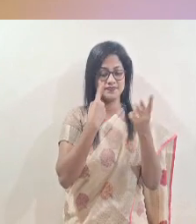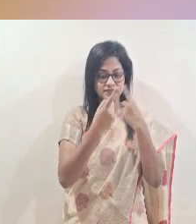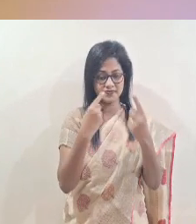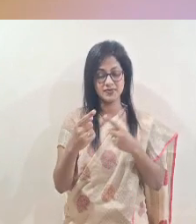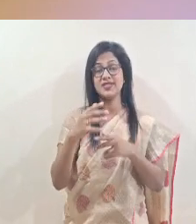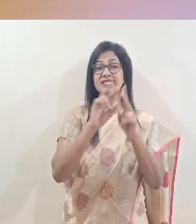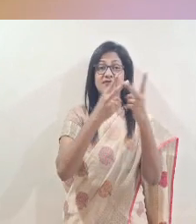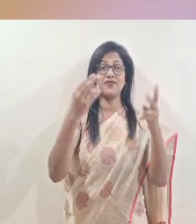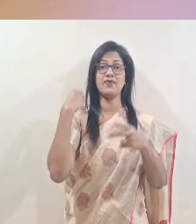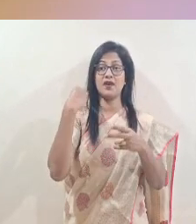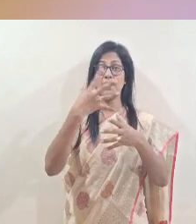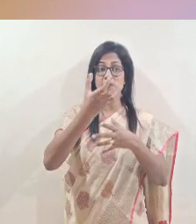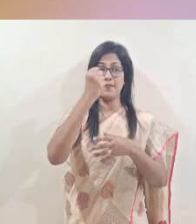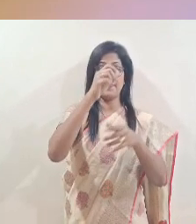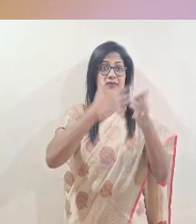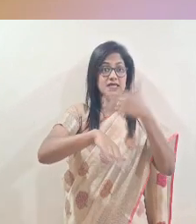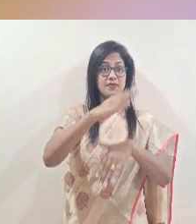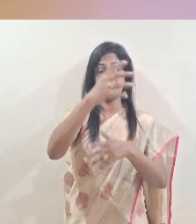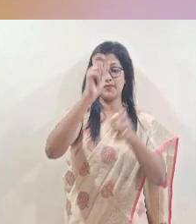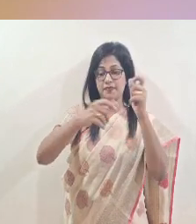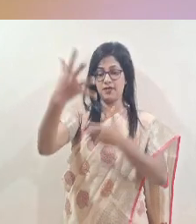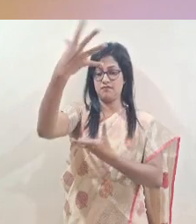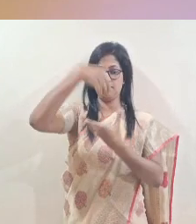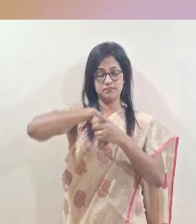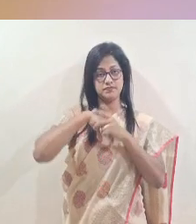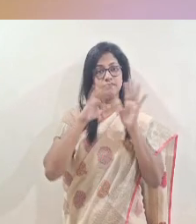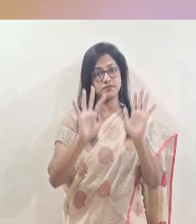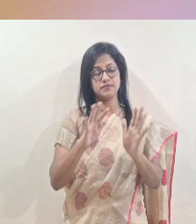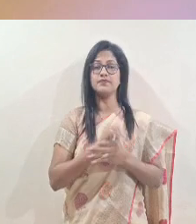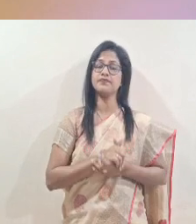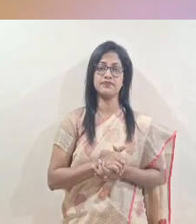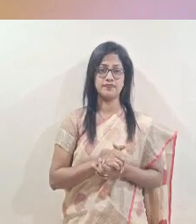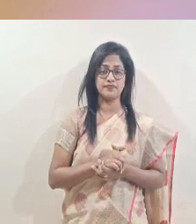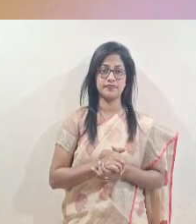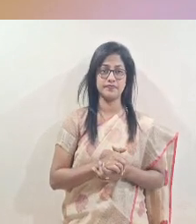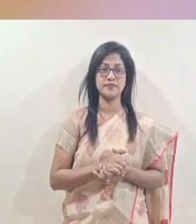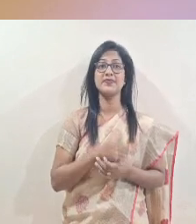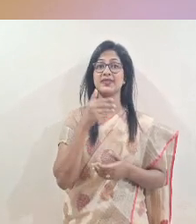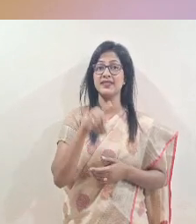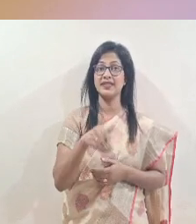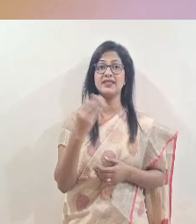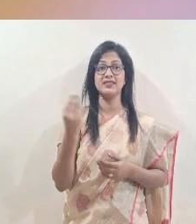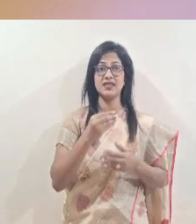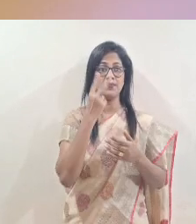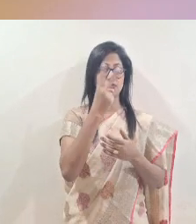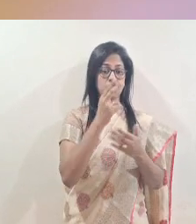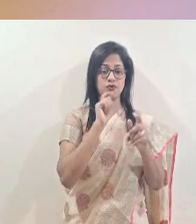with representation of various disabilities in terms of the user groups. So these are the